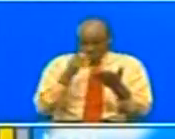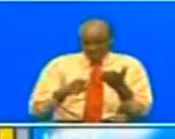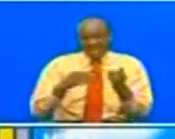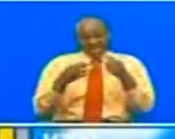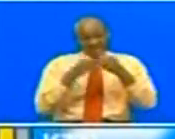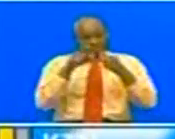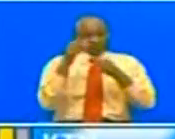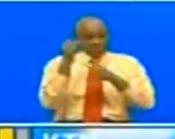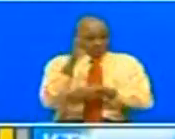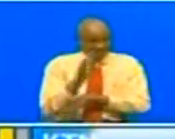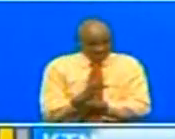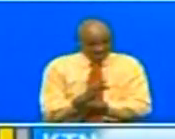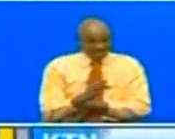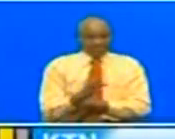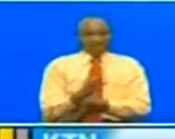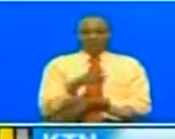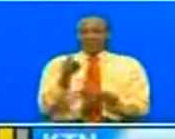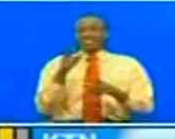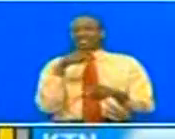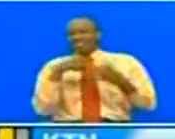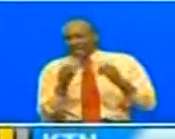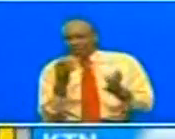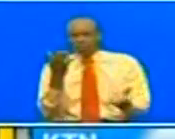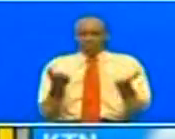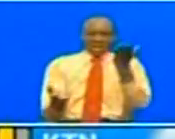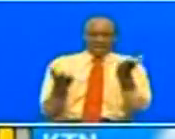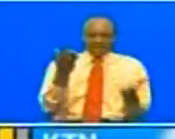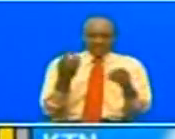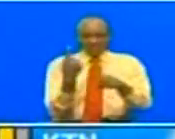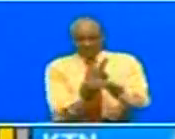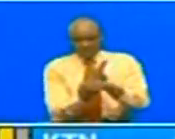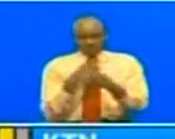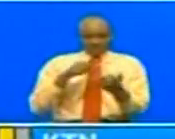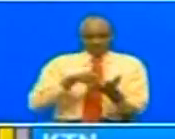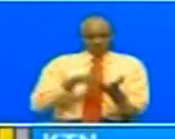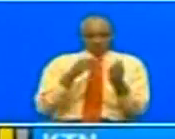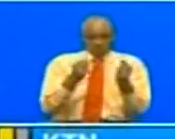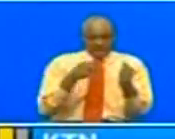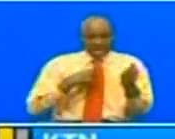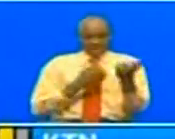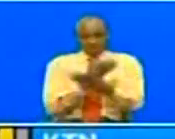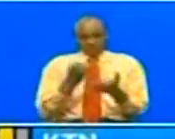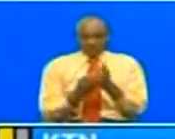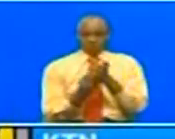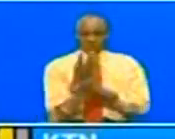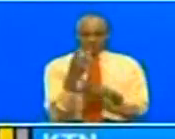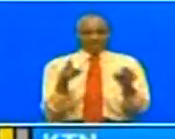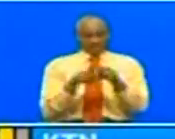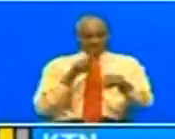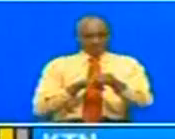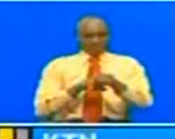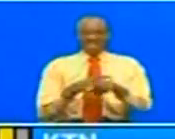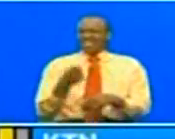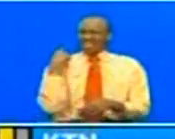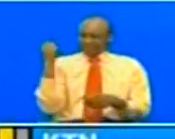past 2 years, with the MPC trying to balance between the need to keep the shilling stable and also growing the economy at the same time.